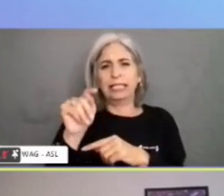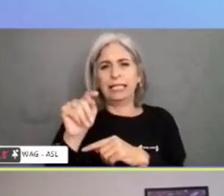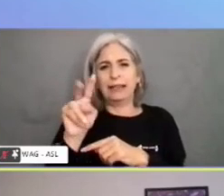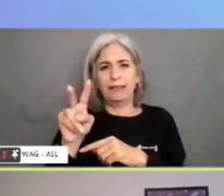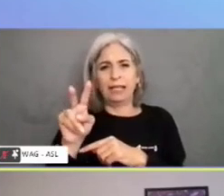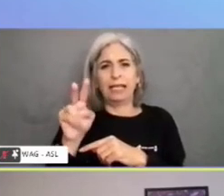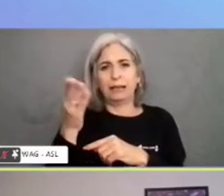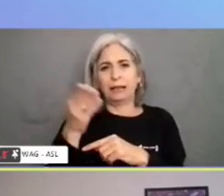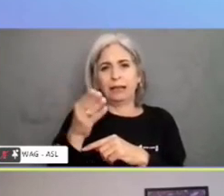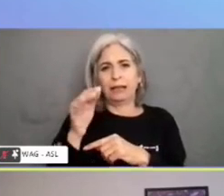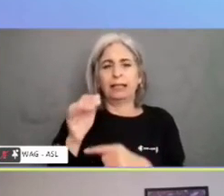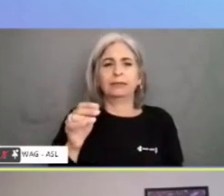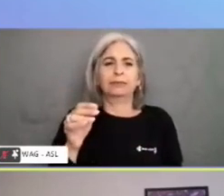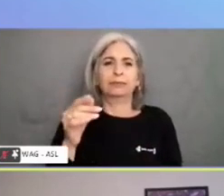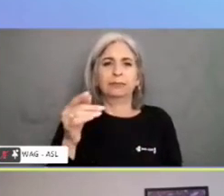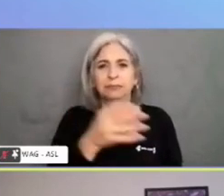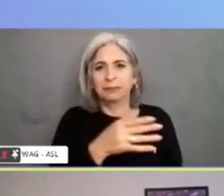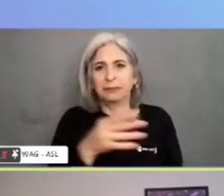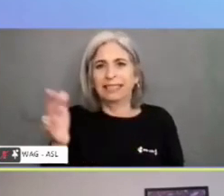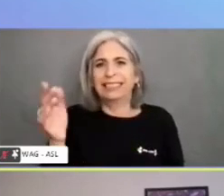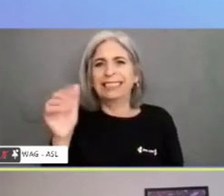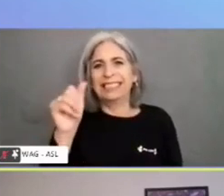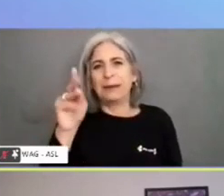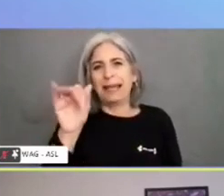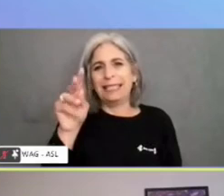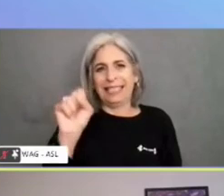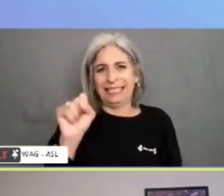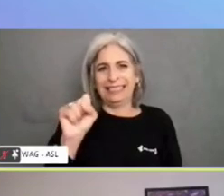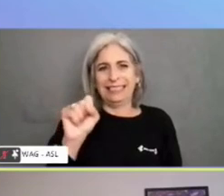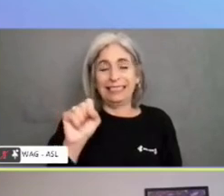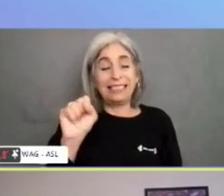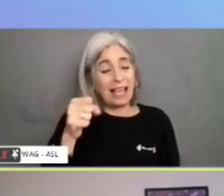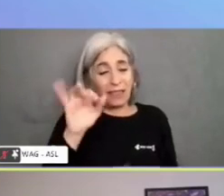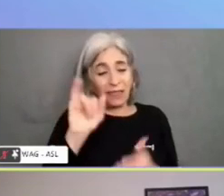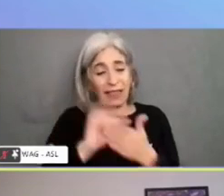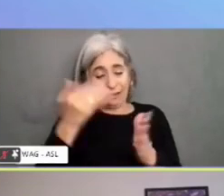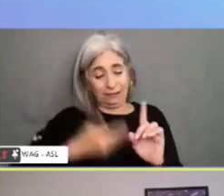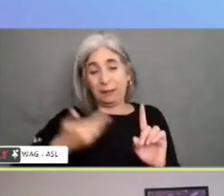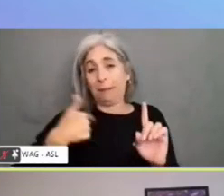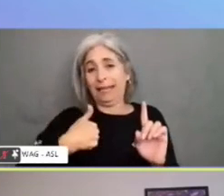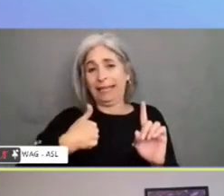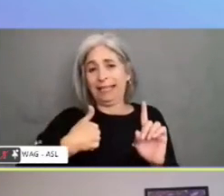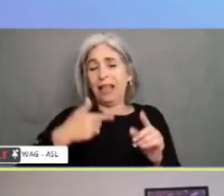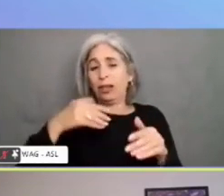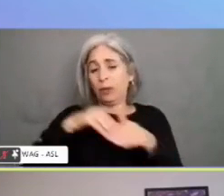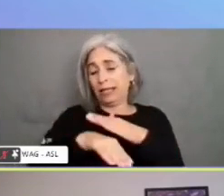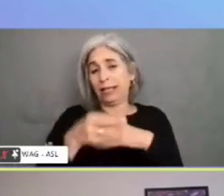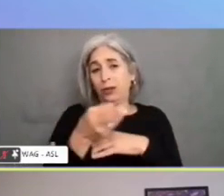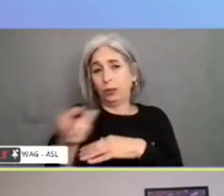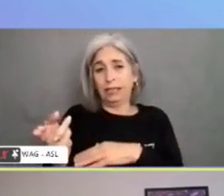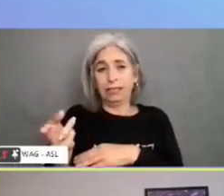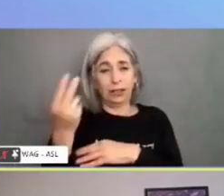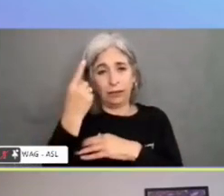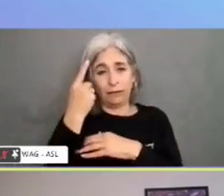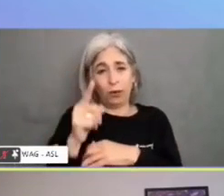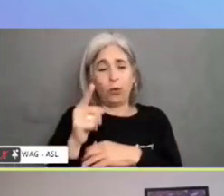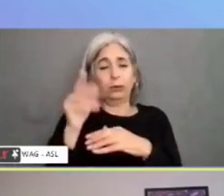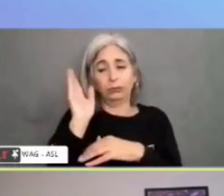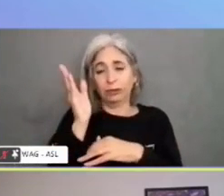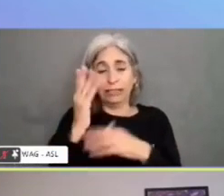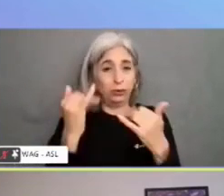twitch.tv/someanticsdev. Yeah, so that's a bit about me. That's how you can access the resources for today's